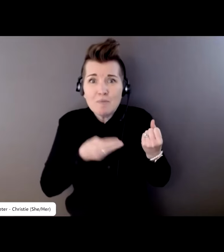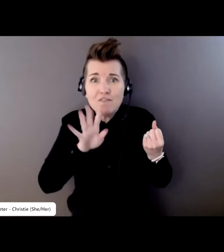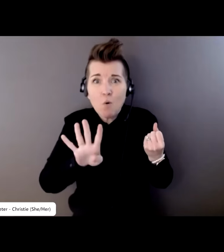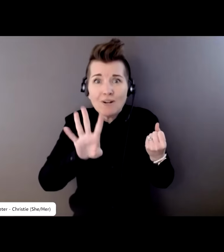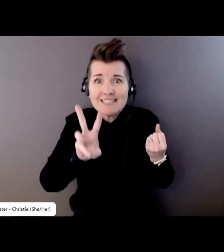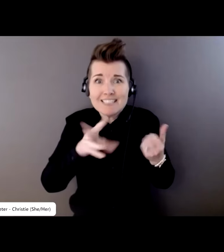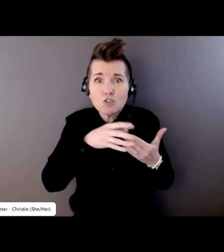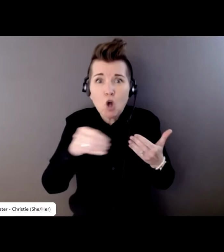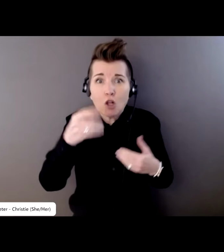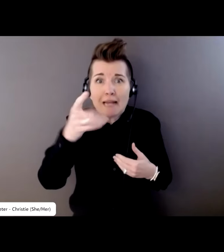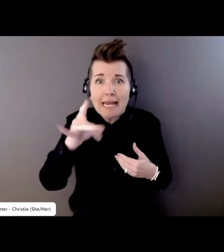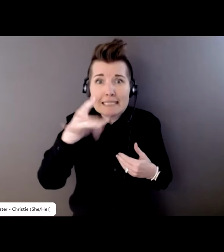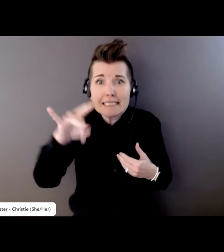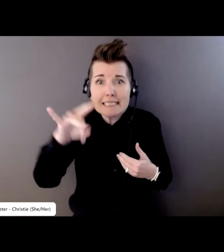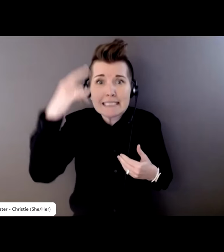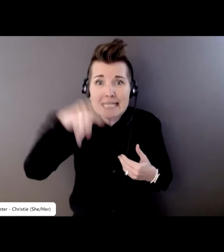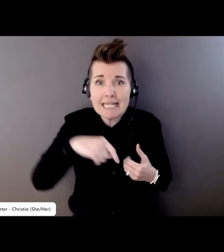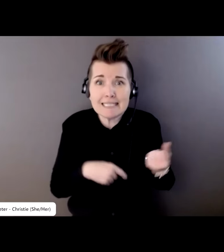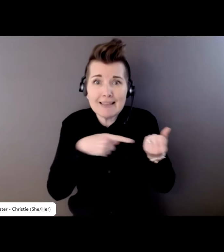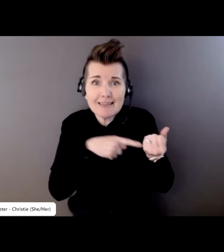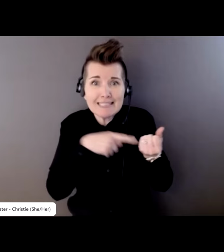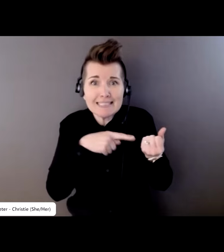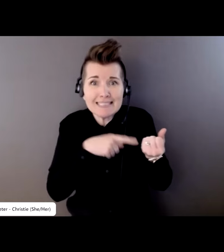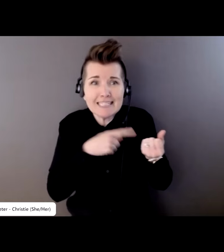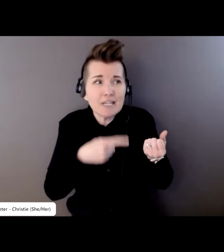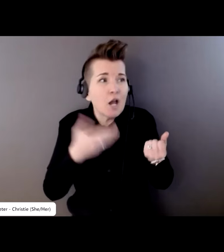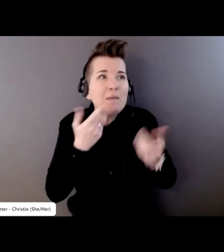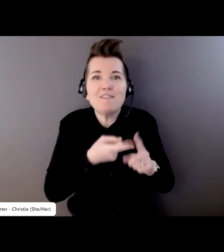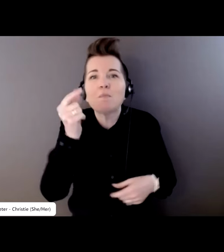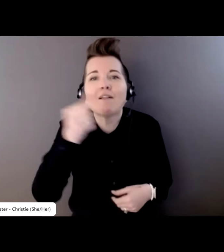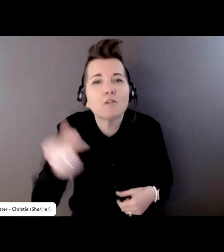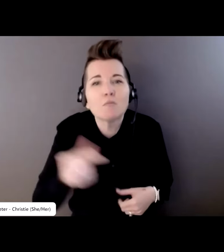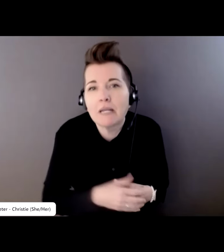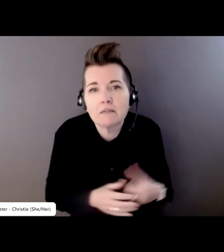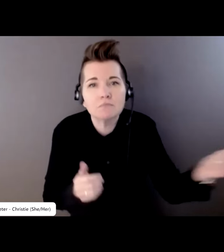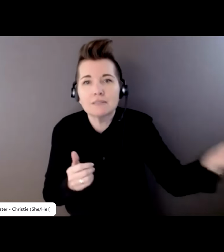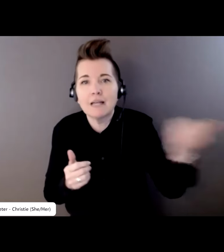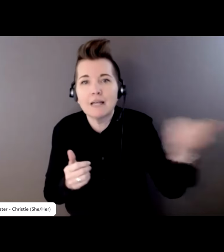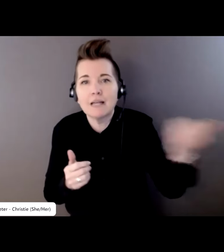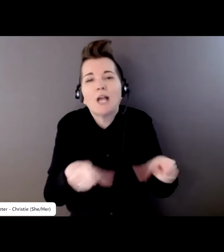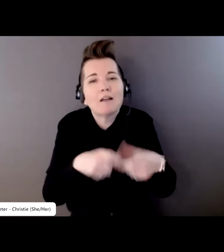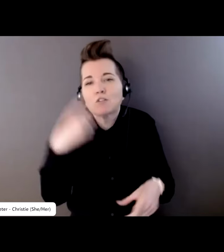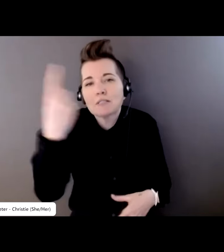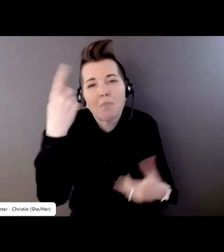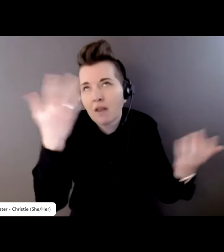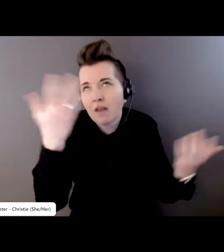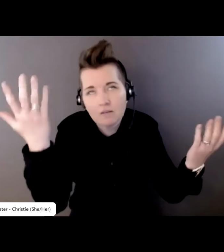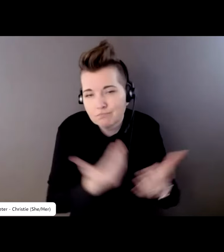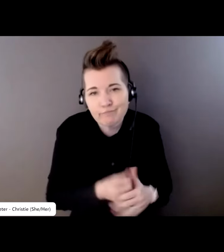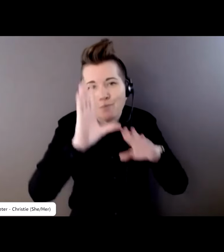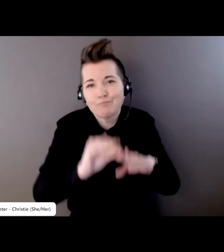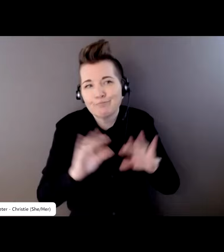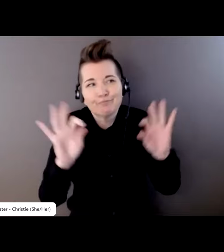$46.18, because that's the leftover government credit for some sort of federal rebate